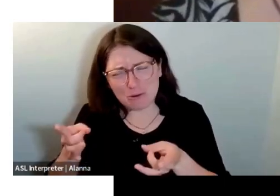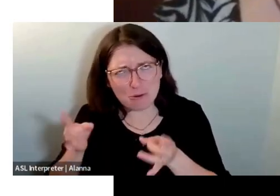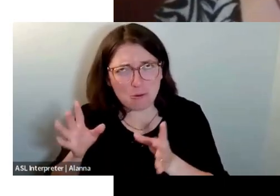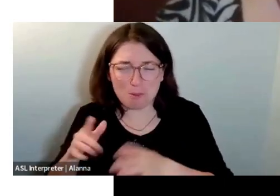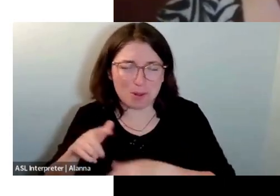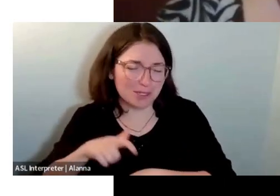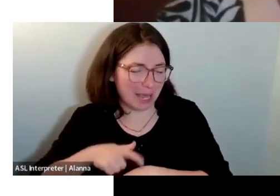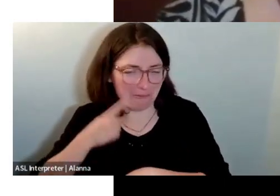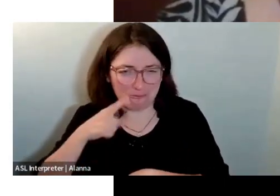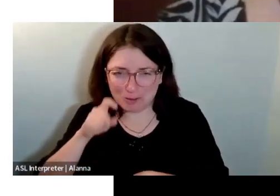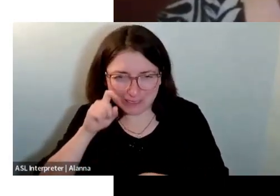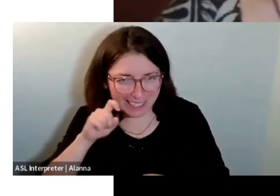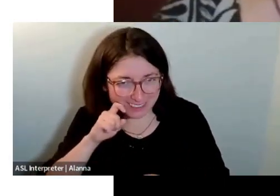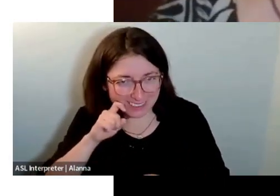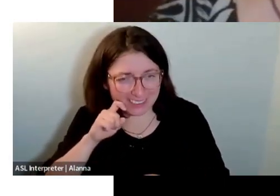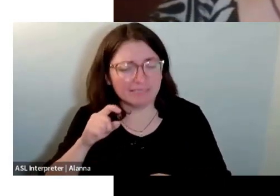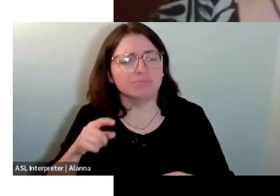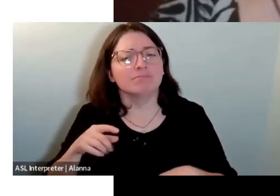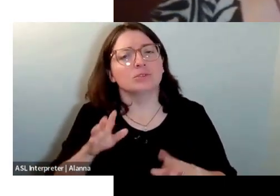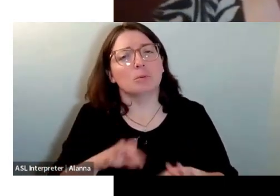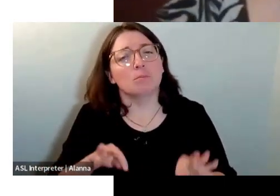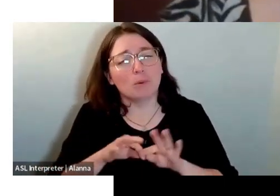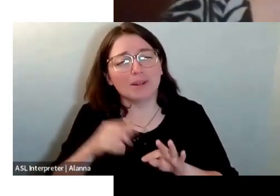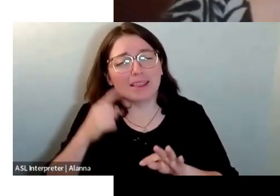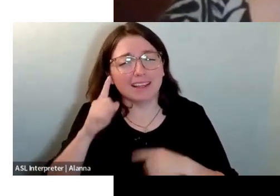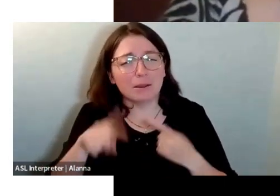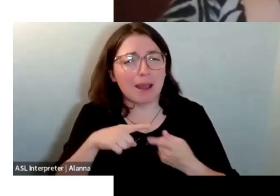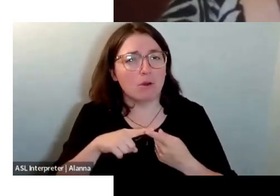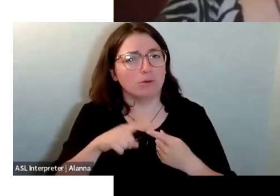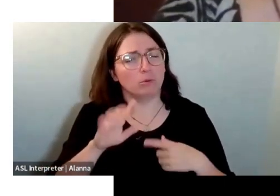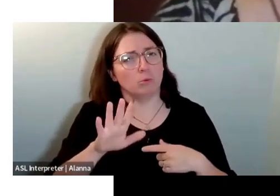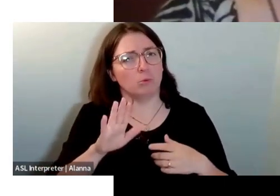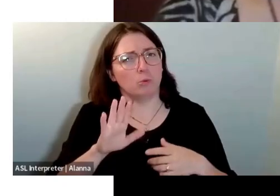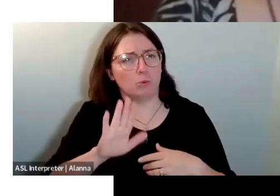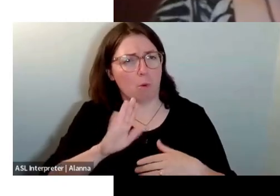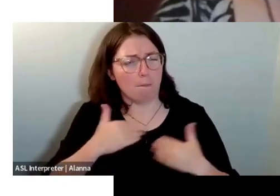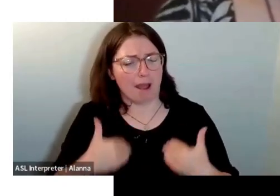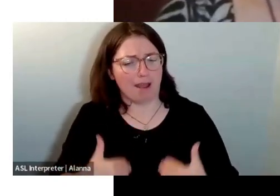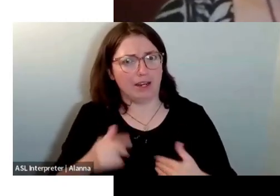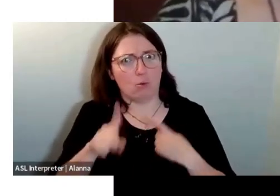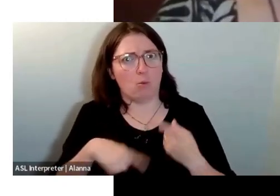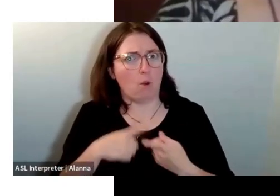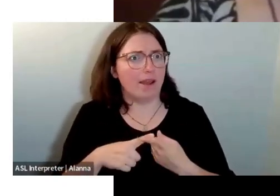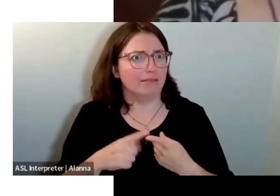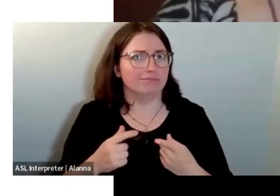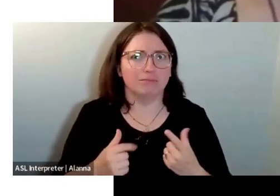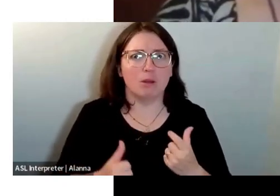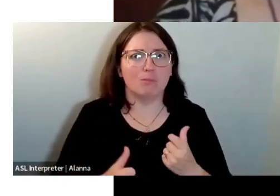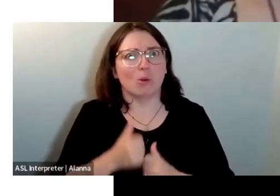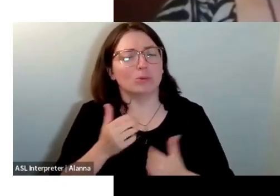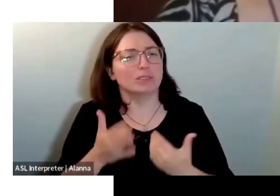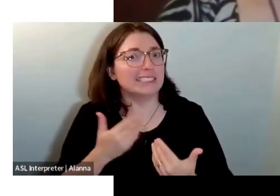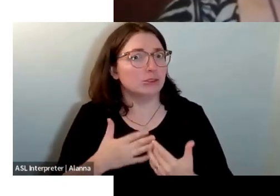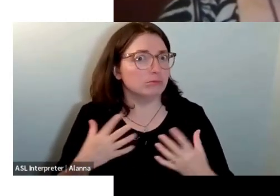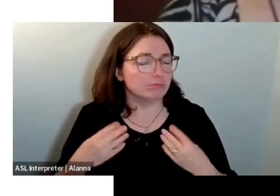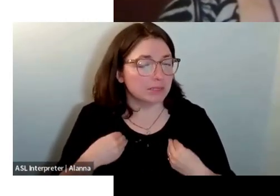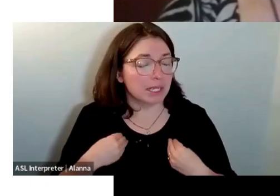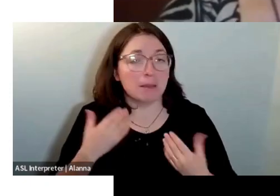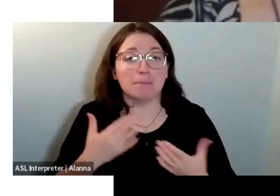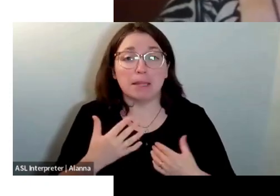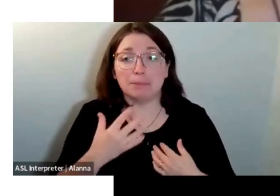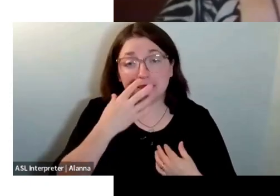most receptive, and when you've had time to perhaps take a little nap,